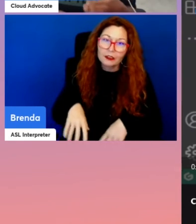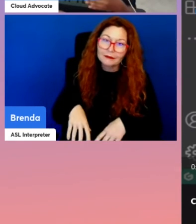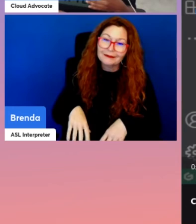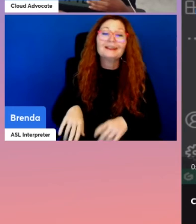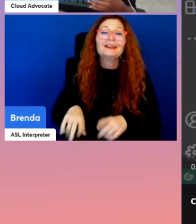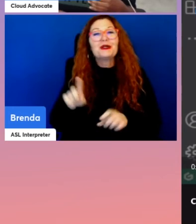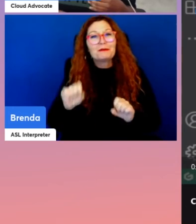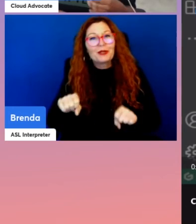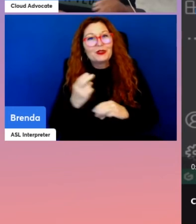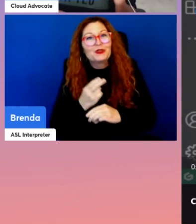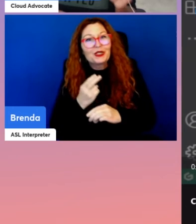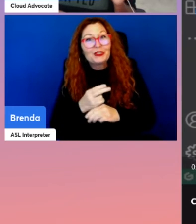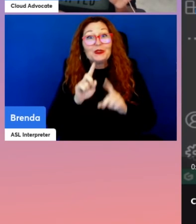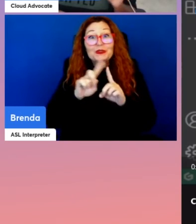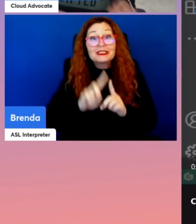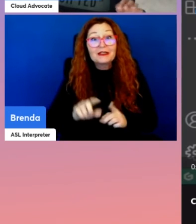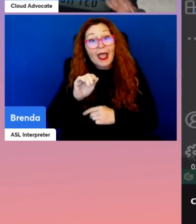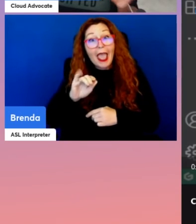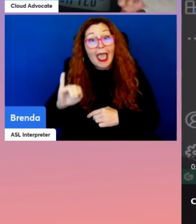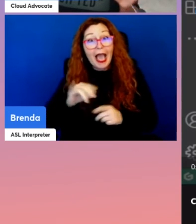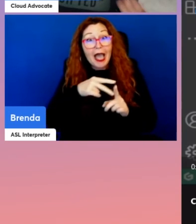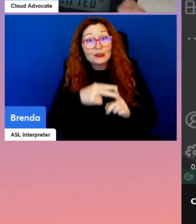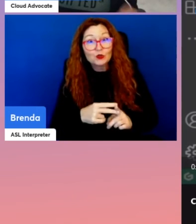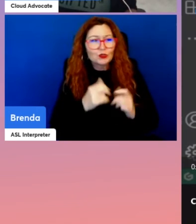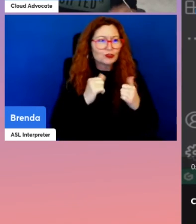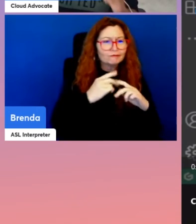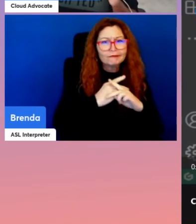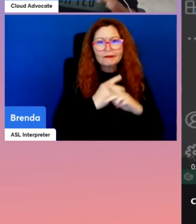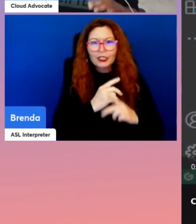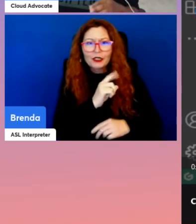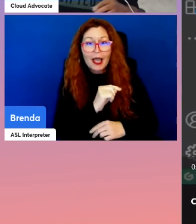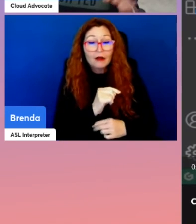tools to try to figure out stuff, and that's okay. I do it all the